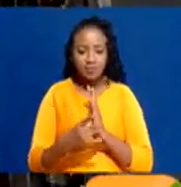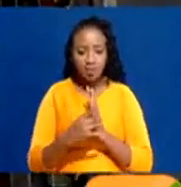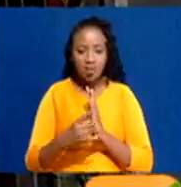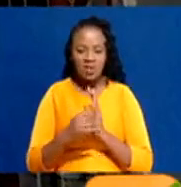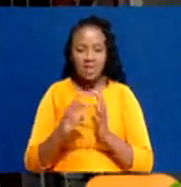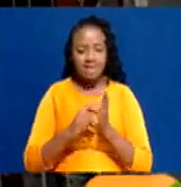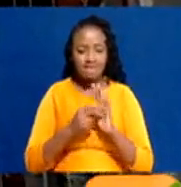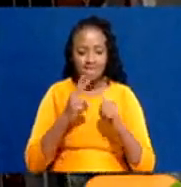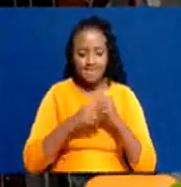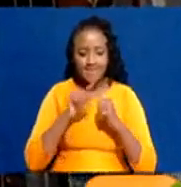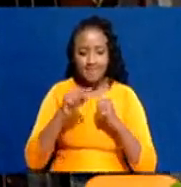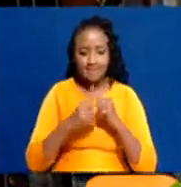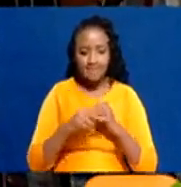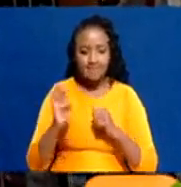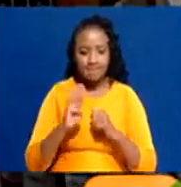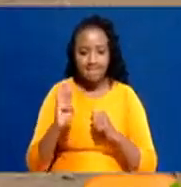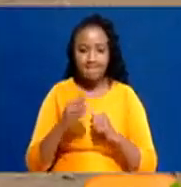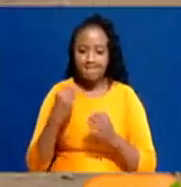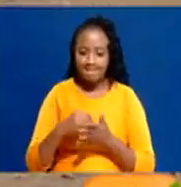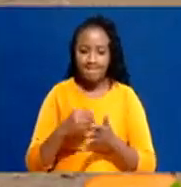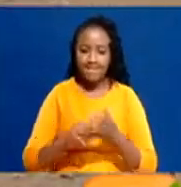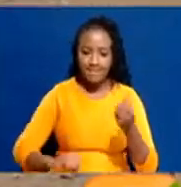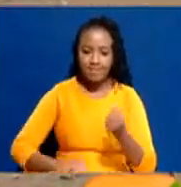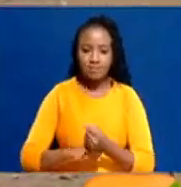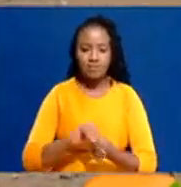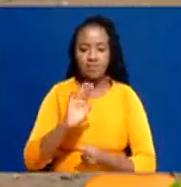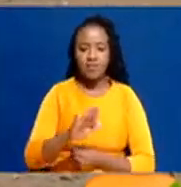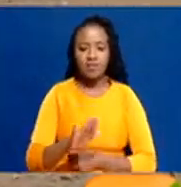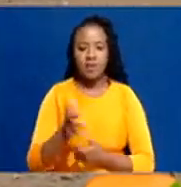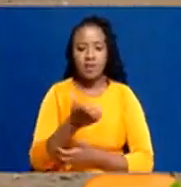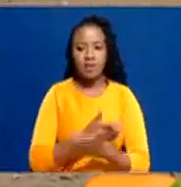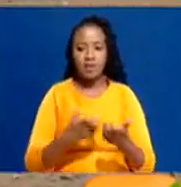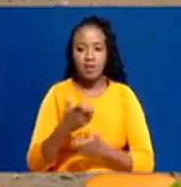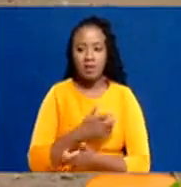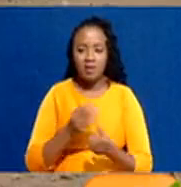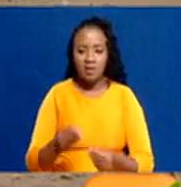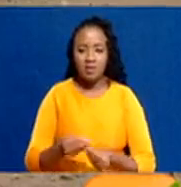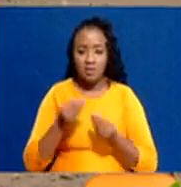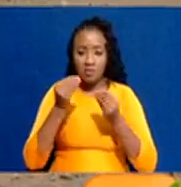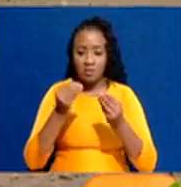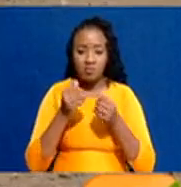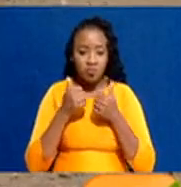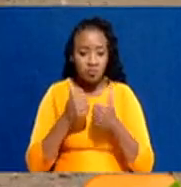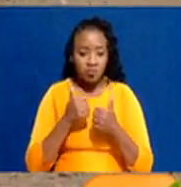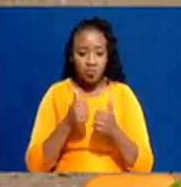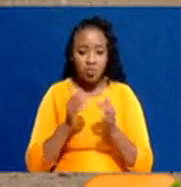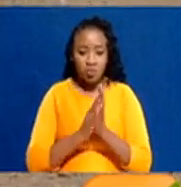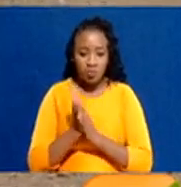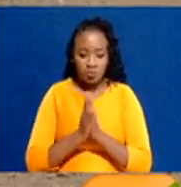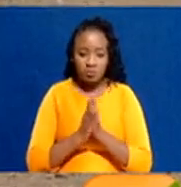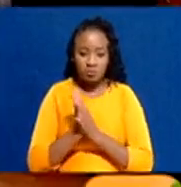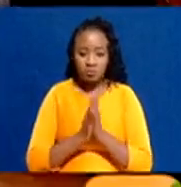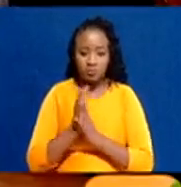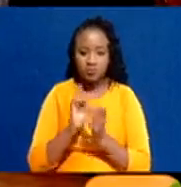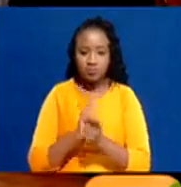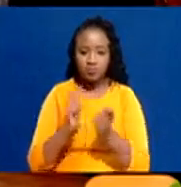7.7 billion shillings are pumped into the Kakuma economy annually, providing a huge potential to transform the Kakuma